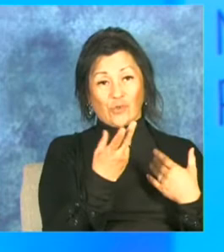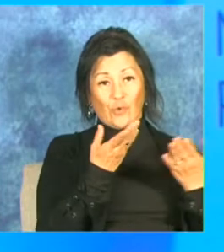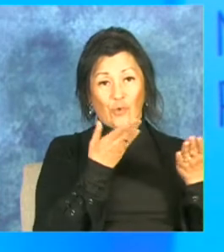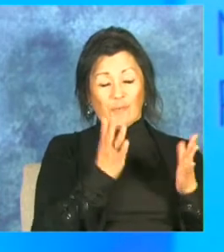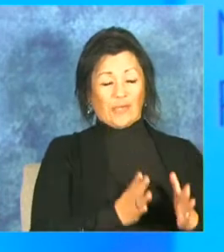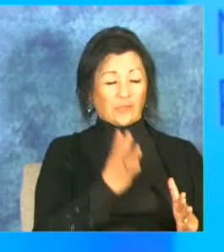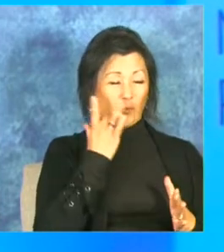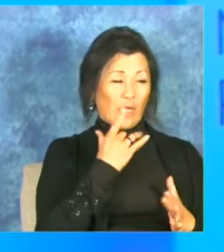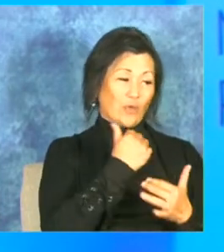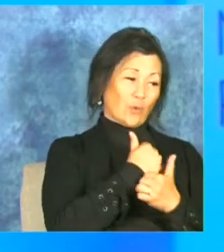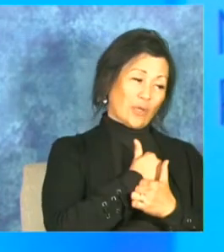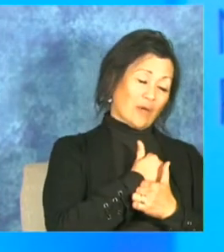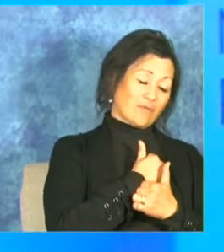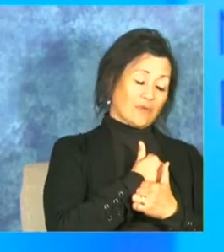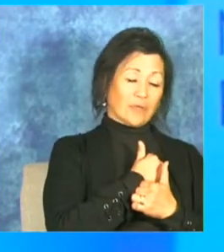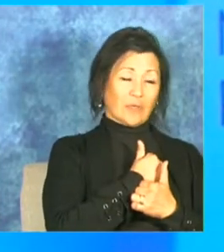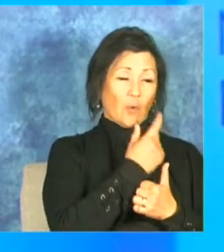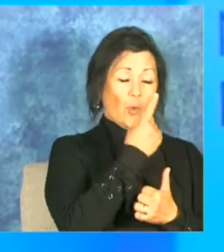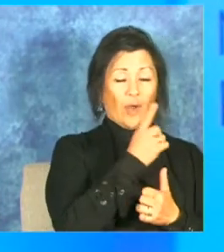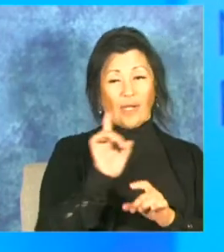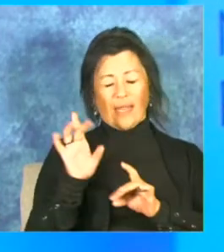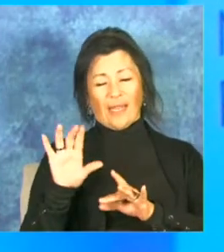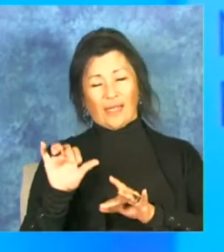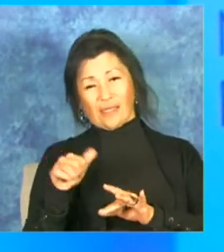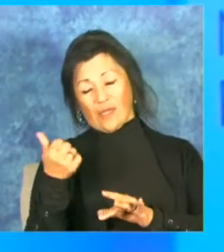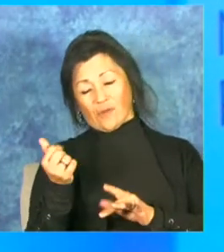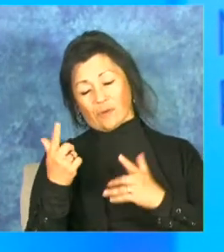vice versa. I'm paraphrasing it.